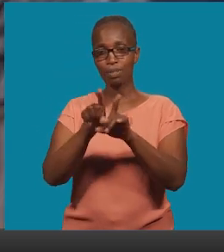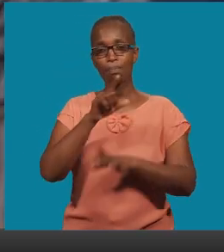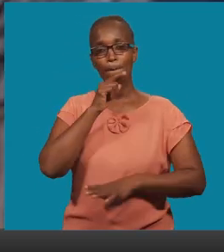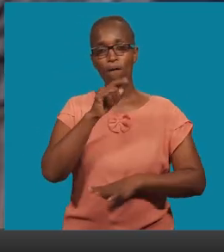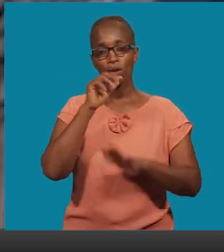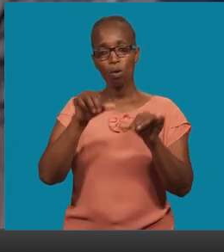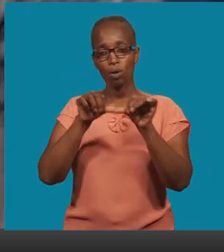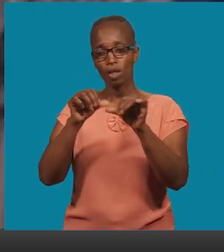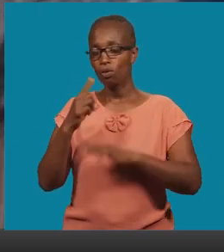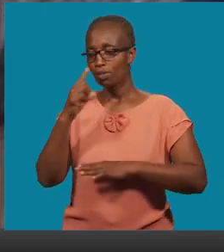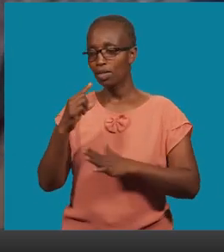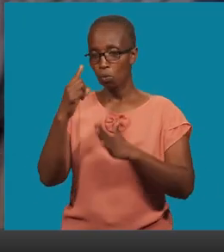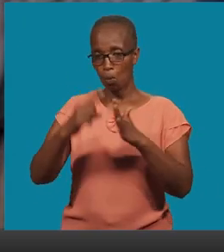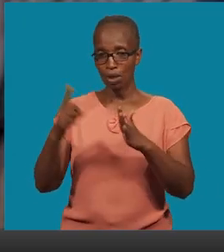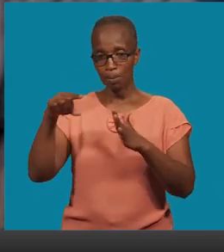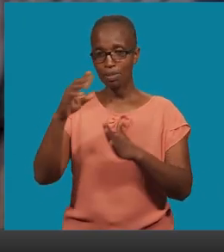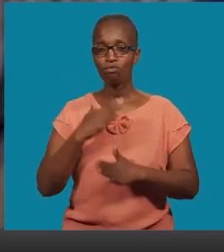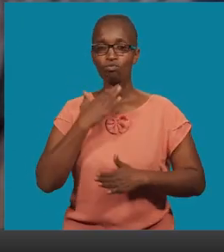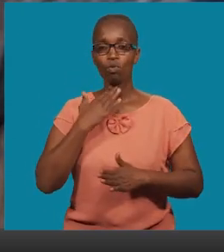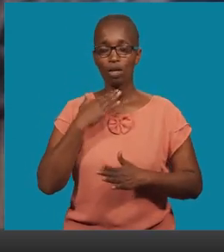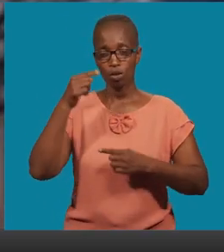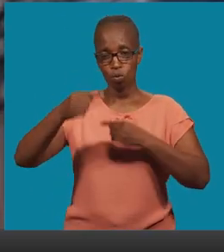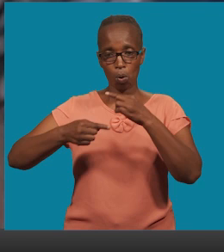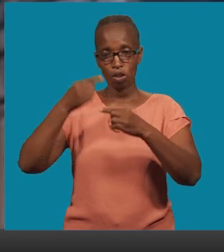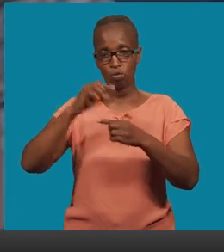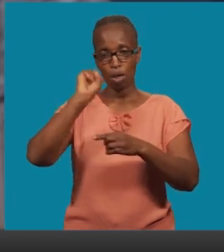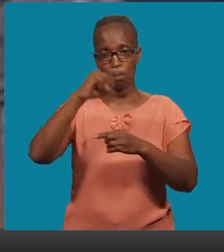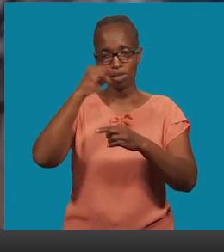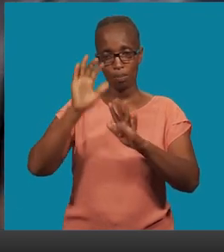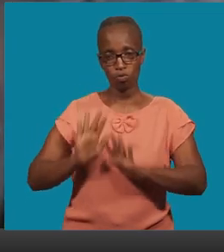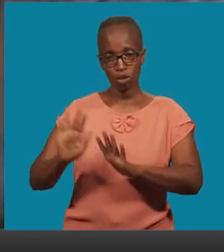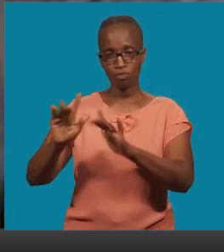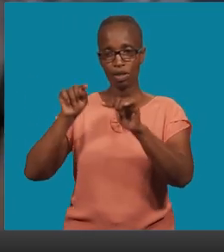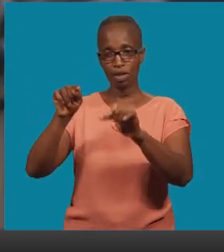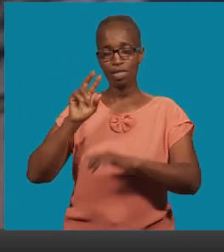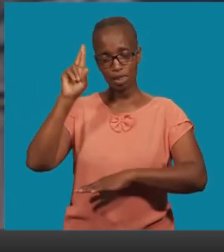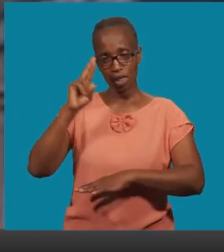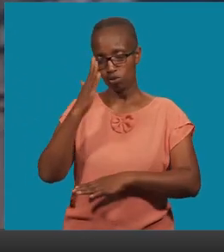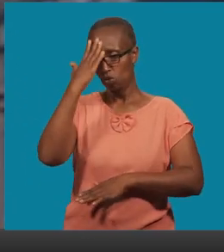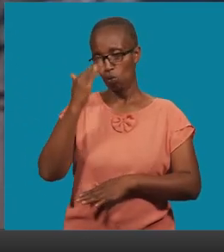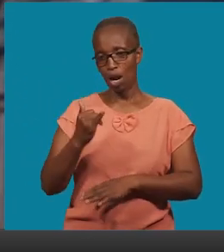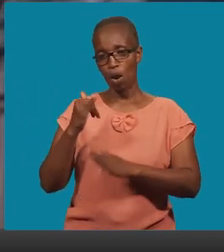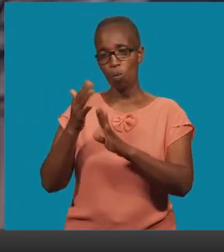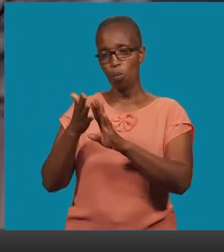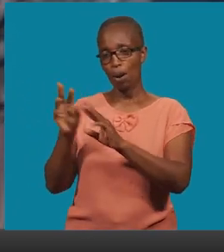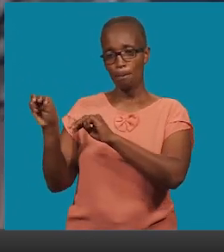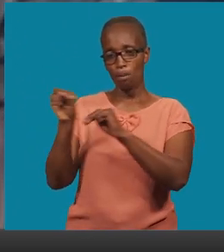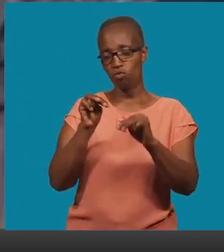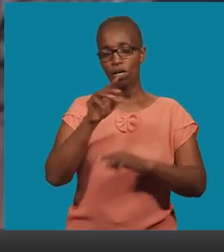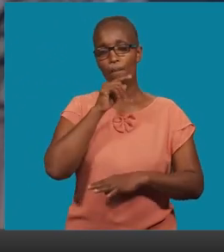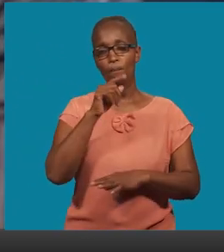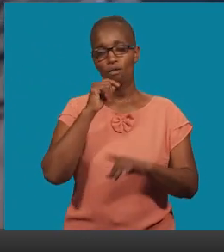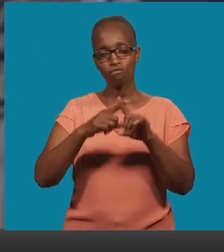that there have been bottlenecks on the path of these talks. But to cut the long story